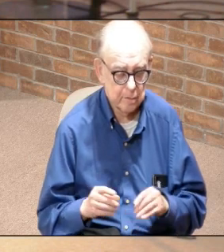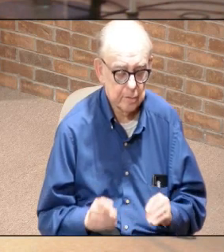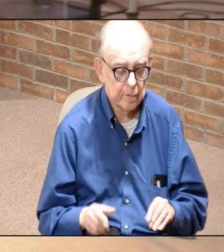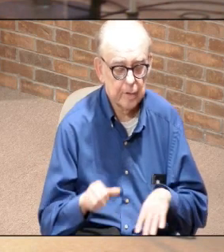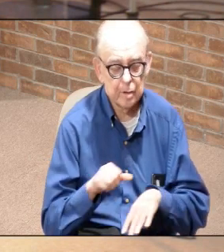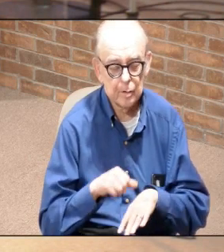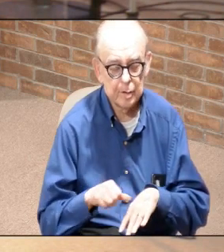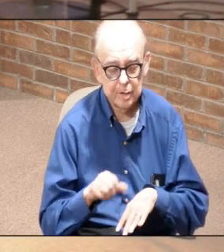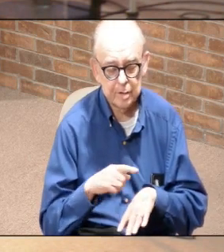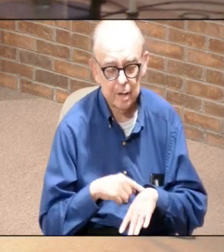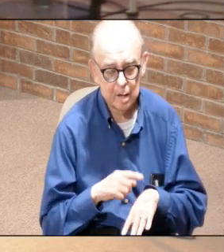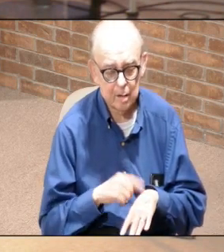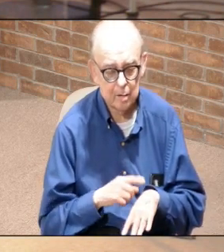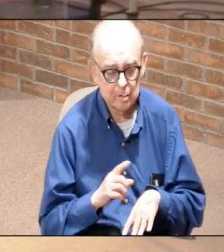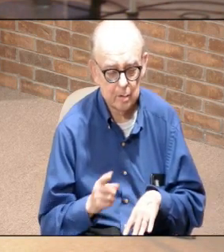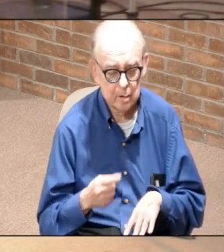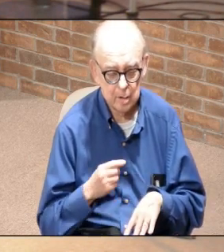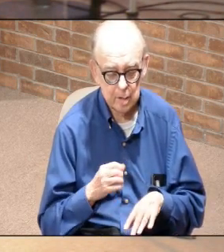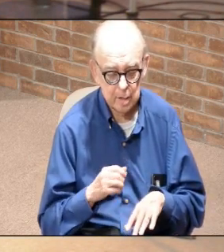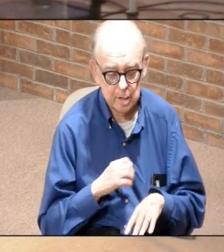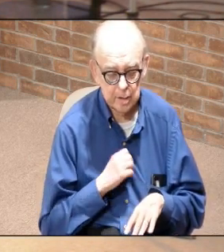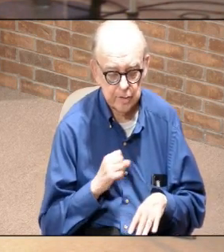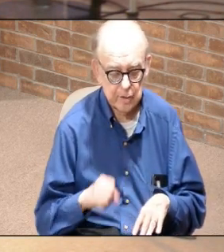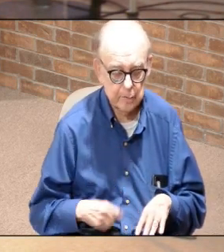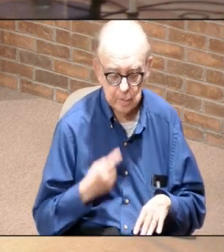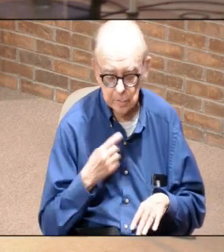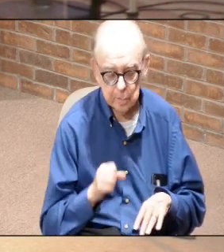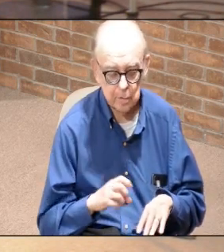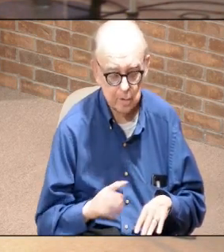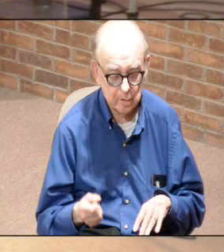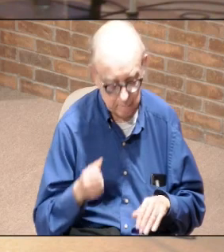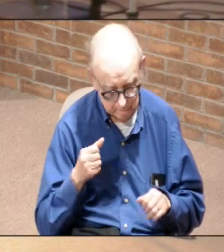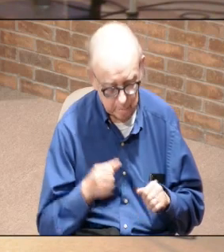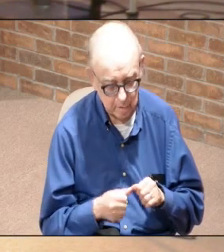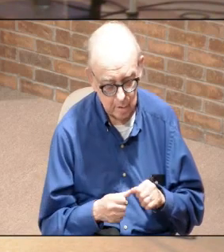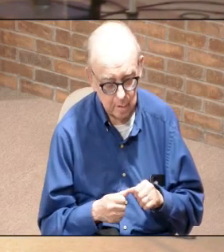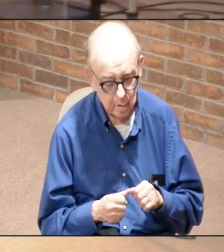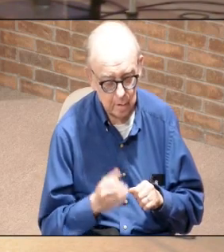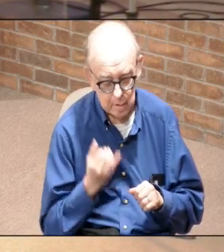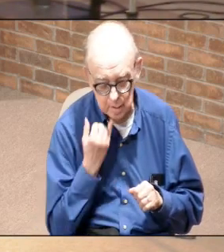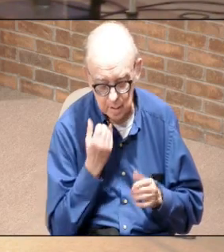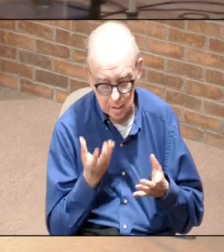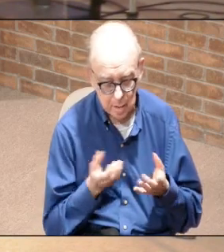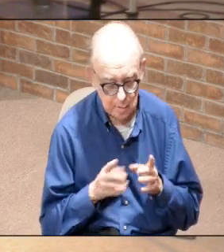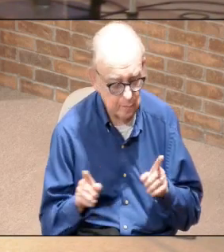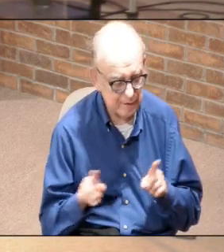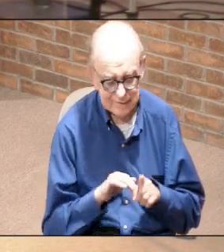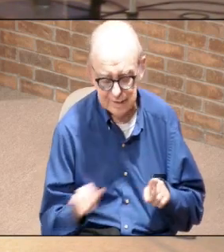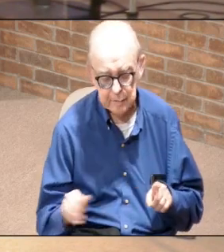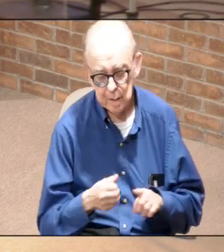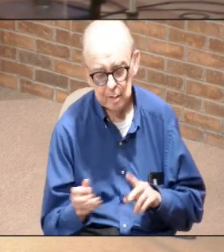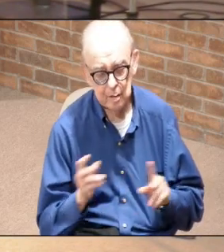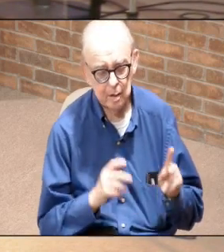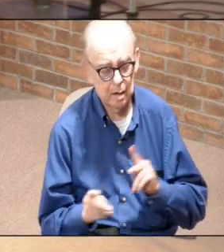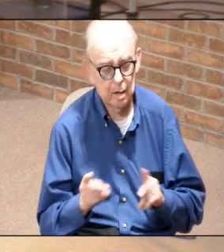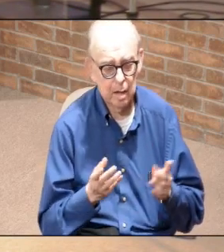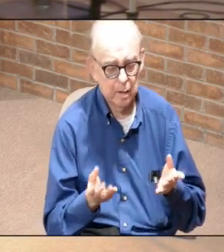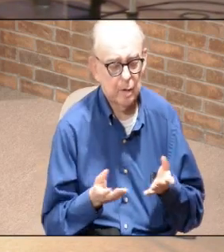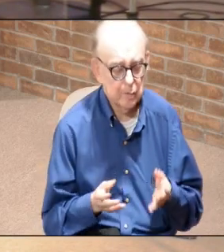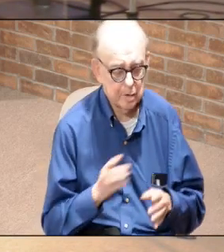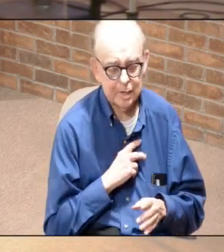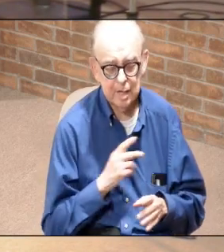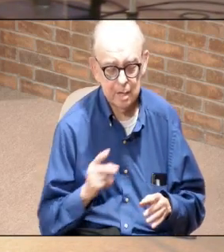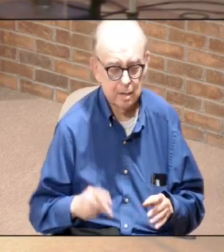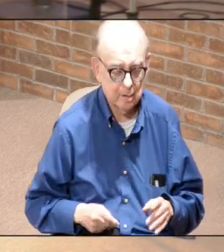anointing, he told Saul, because remember, the Israelites wanted to be like everybody else. They also wanted a